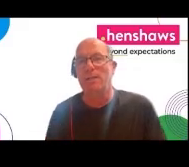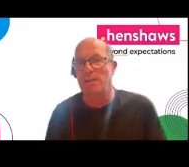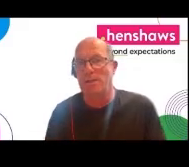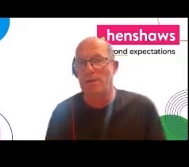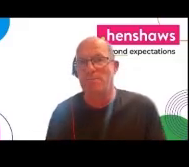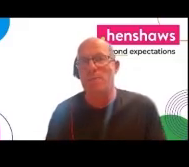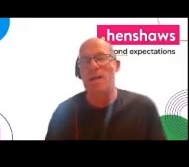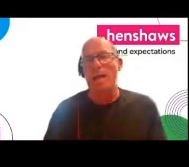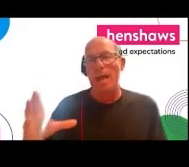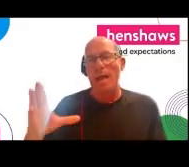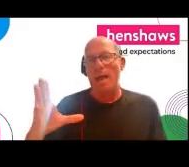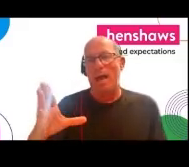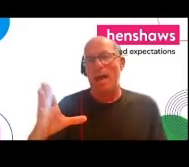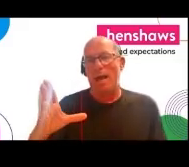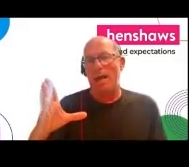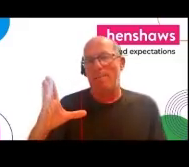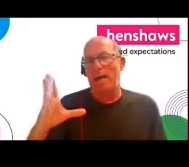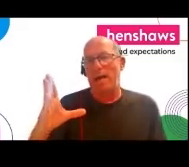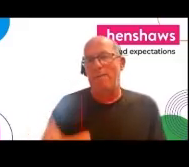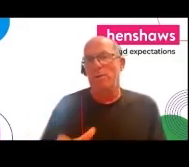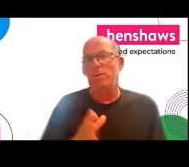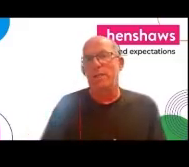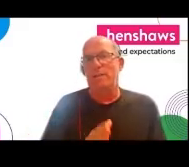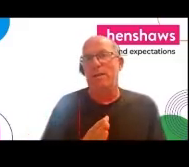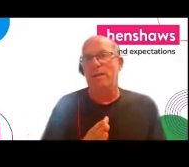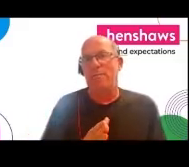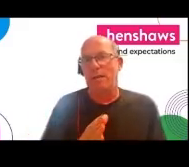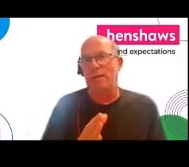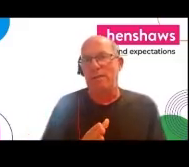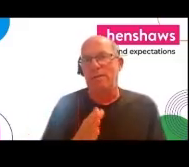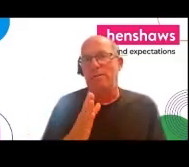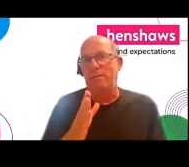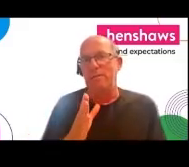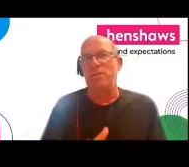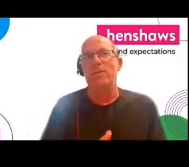with accessibility on. I've not seen